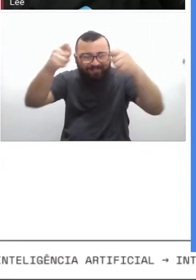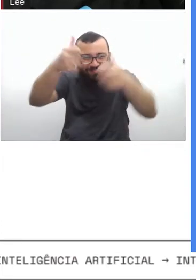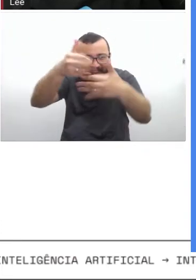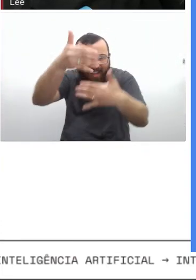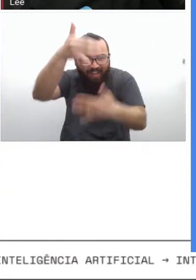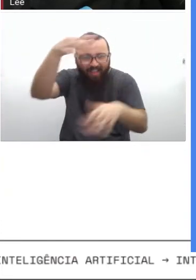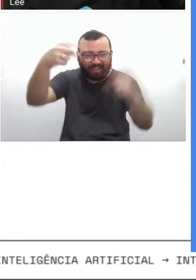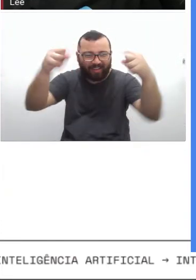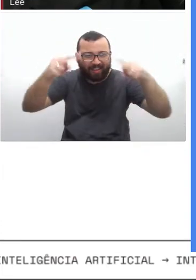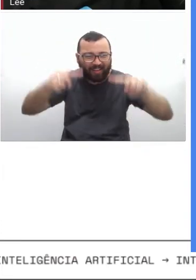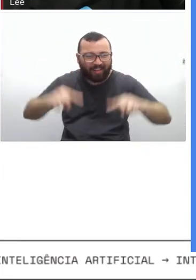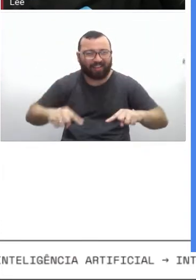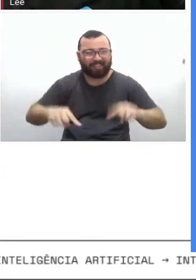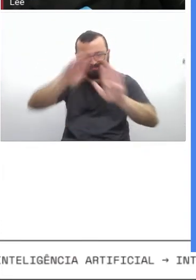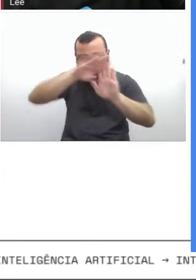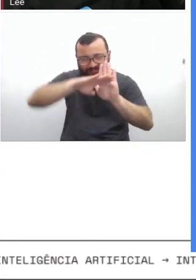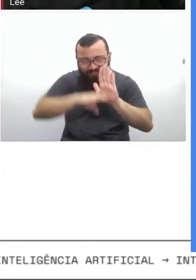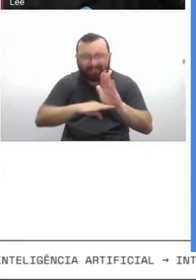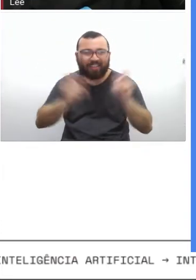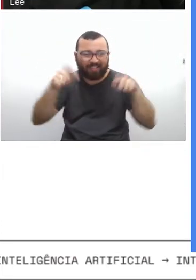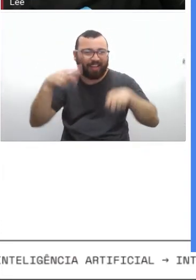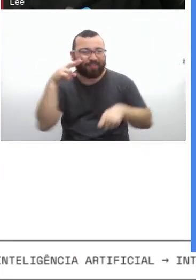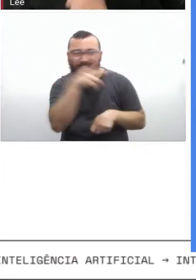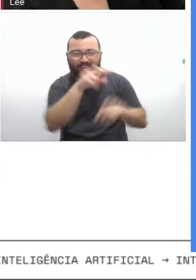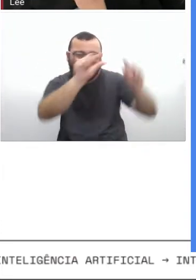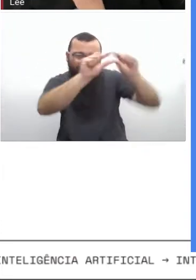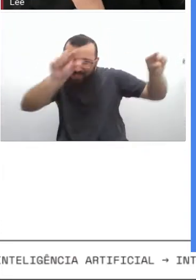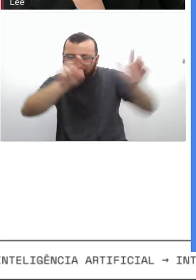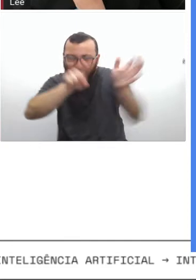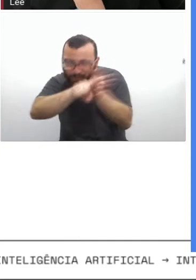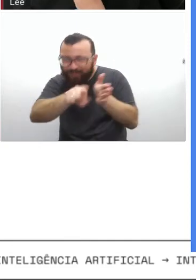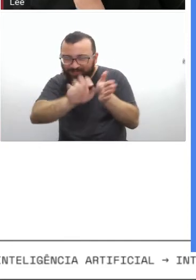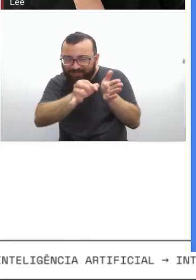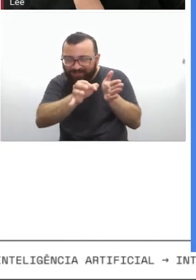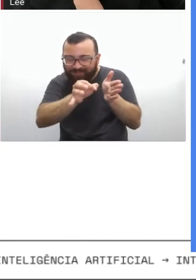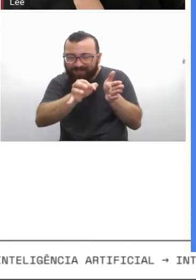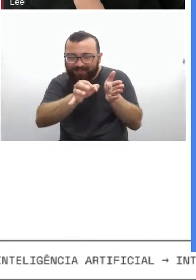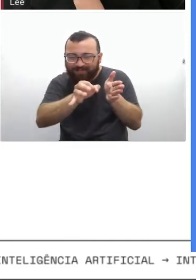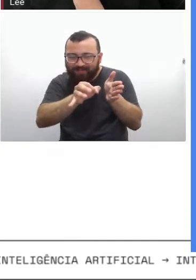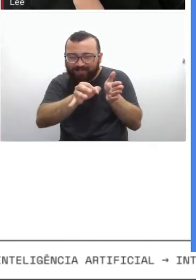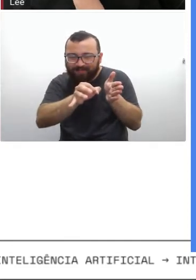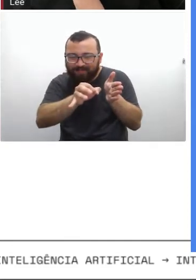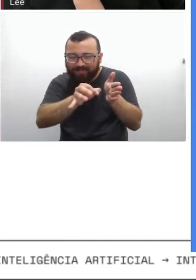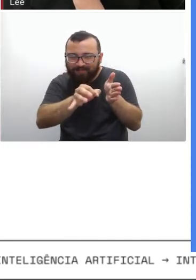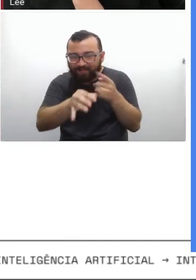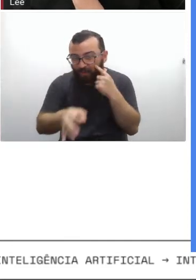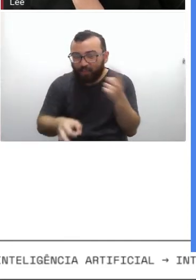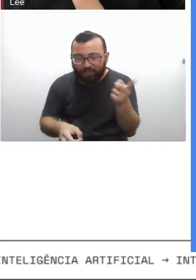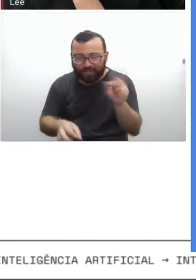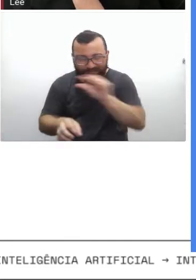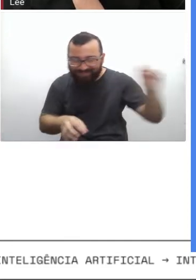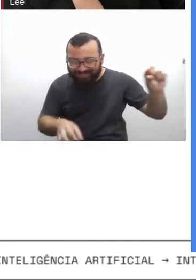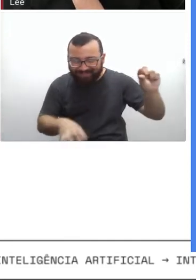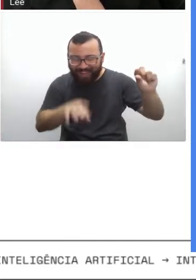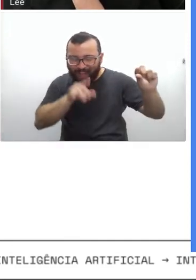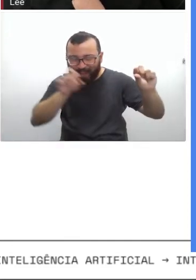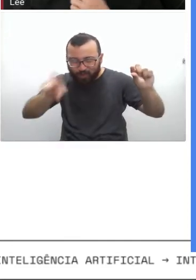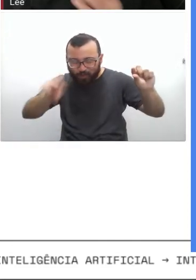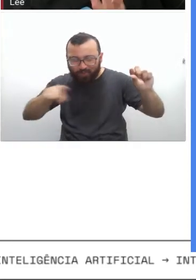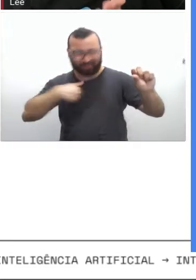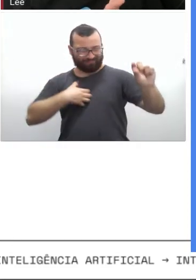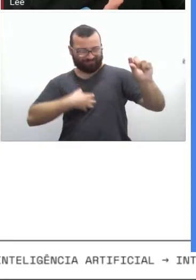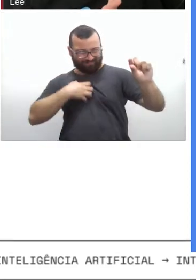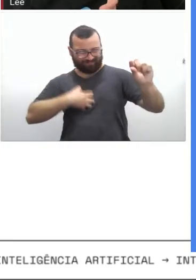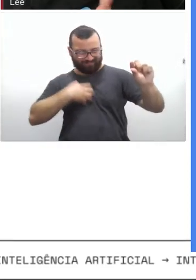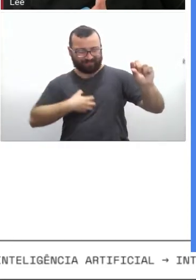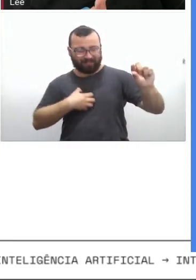can see here. So you can see exactly what has been asked. This user got really angry. And he asked about